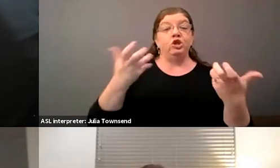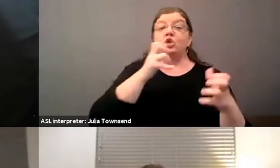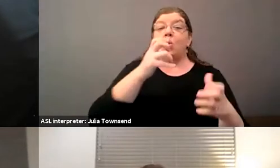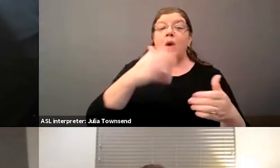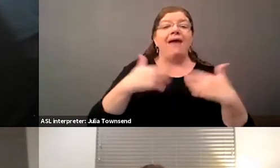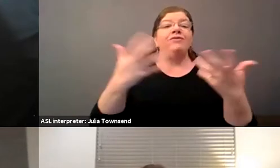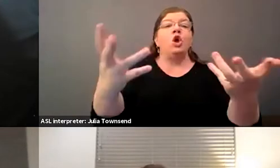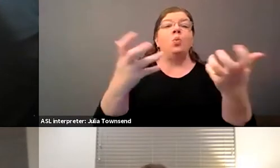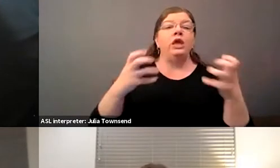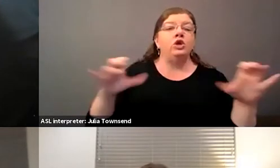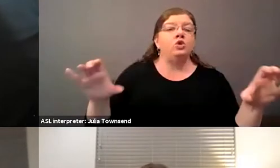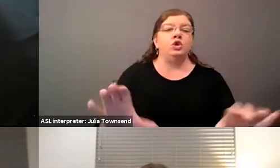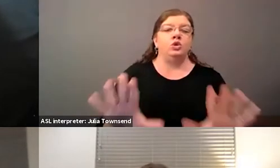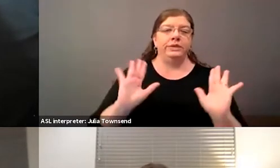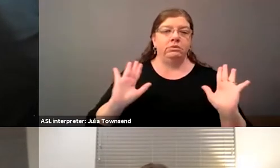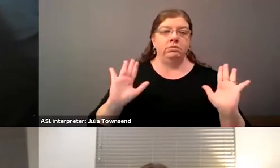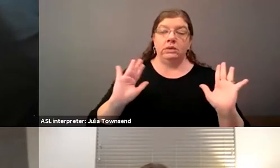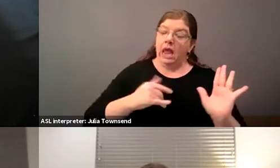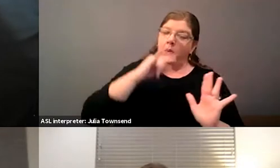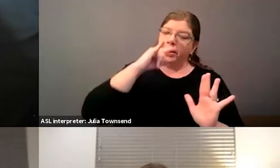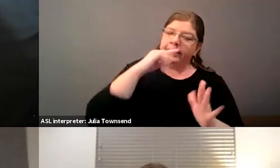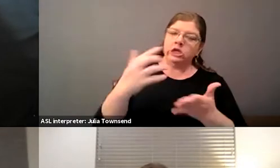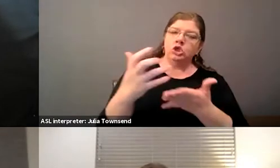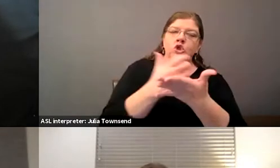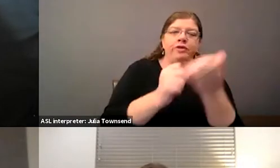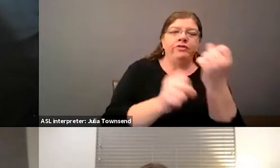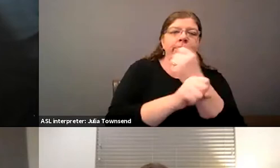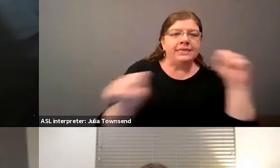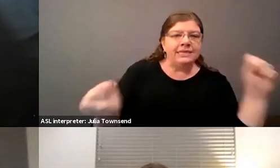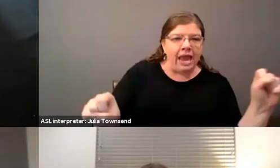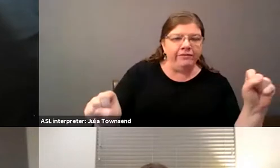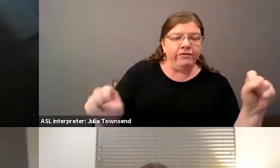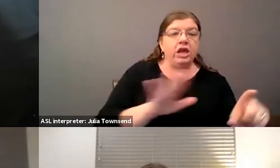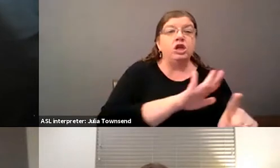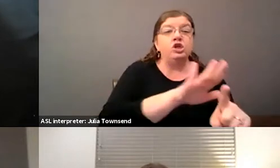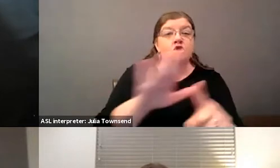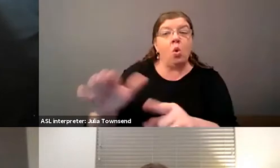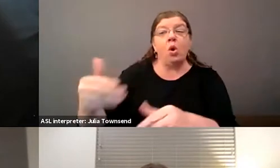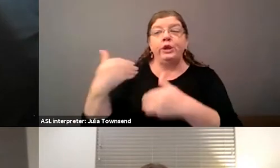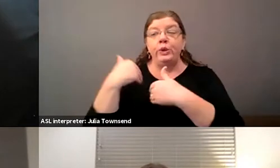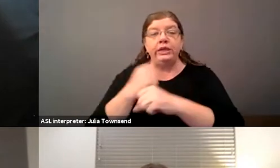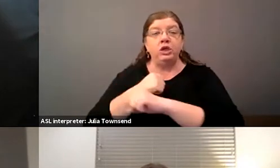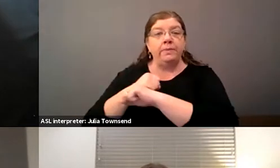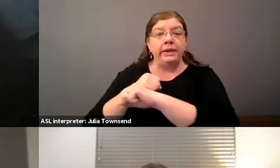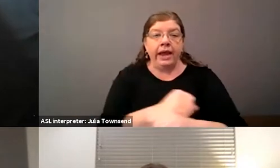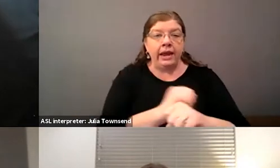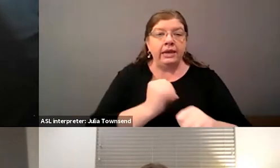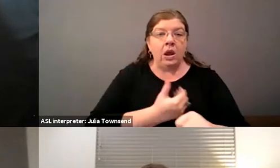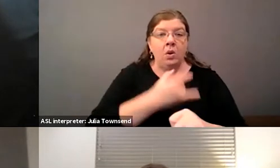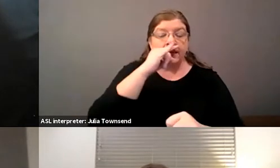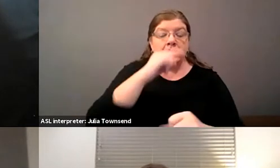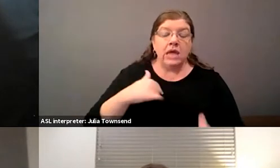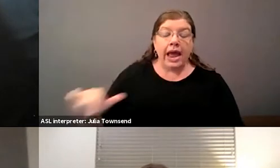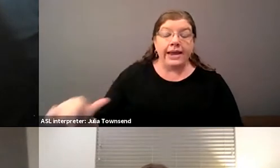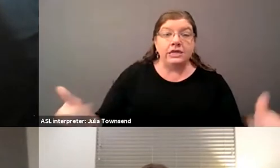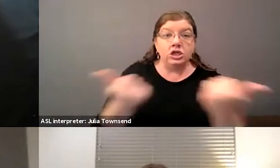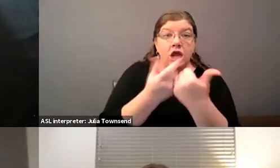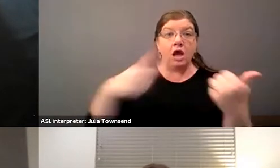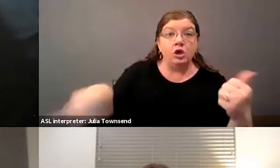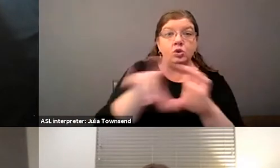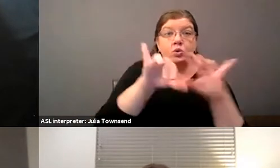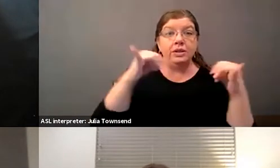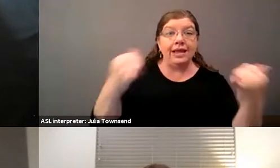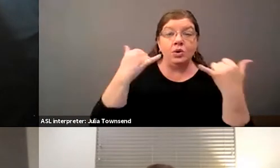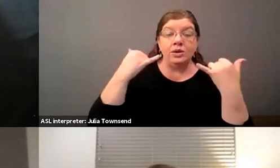it our kids deserve to be safe and it is your duty to protect them and i challenge you to do so today